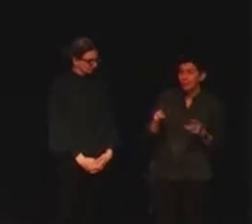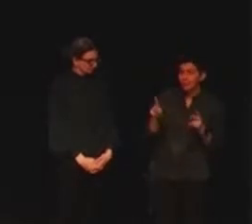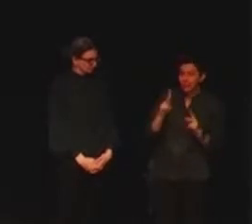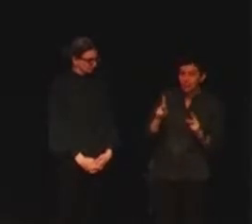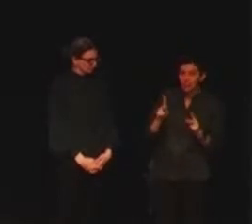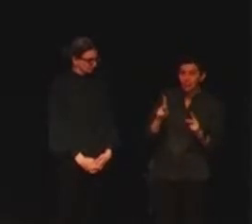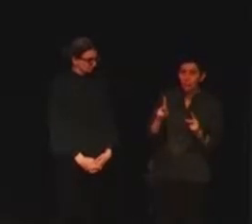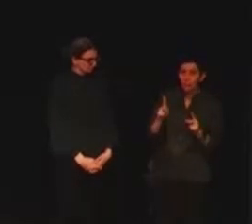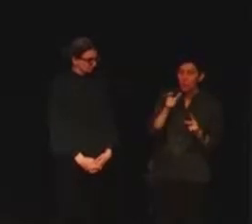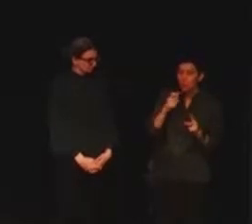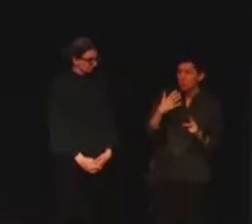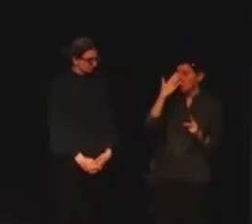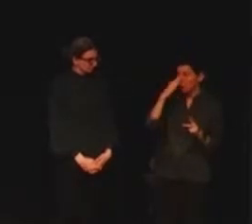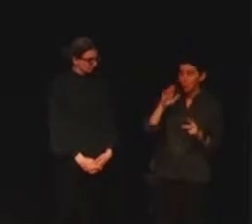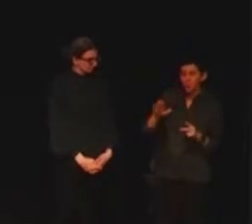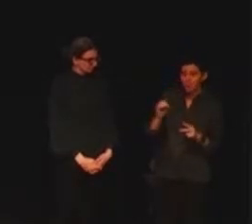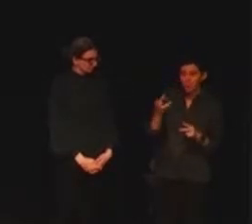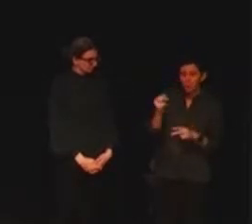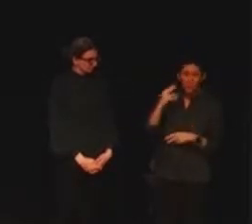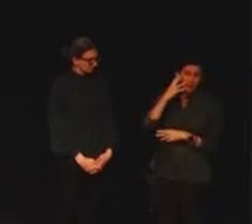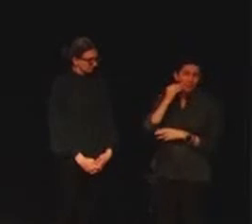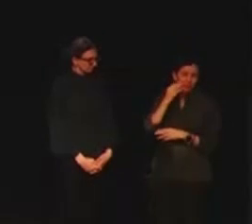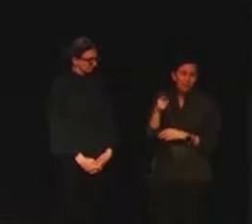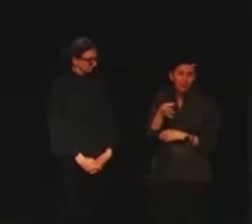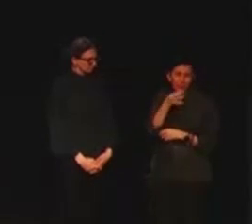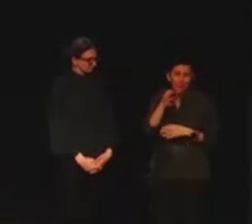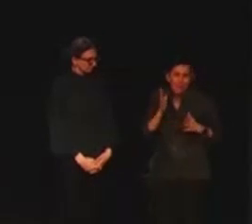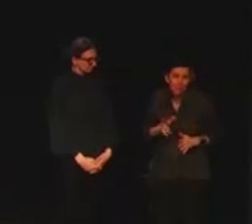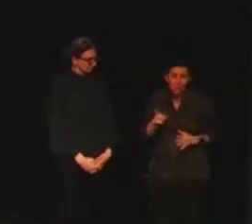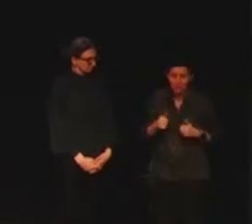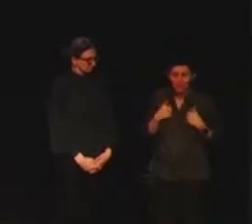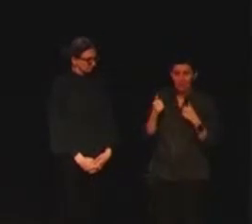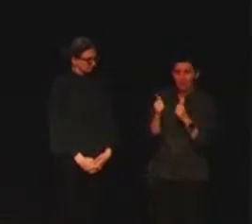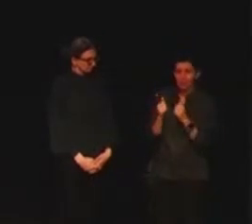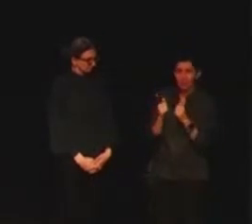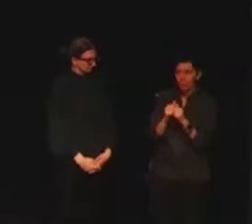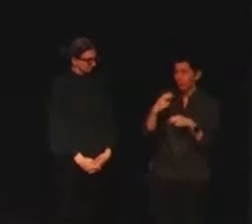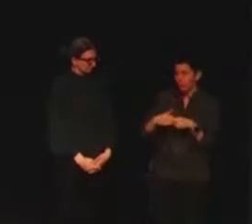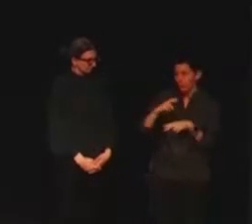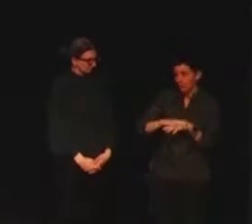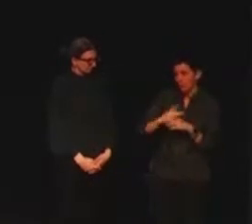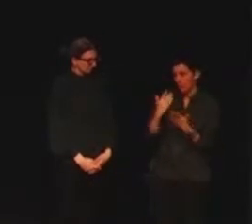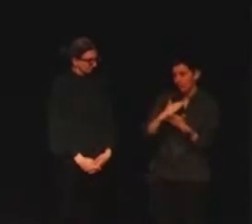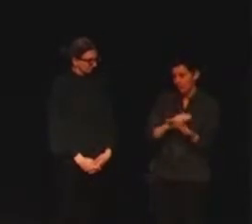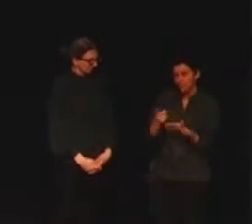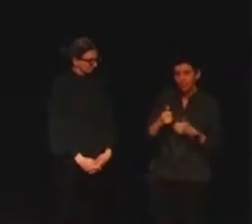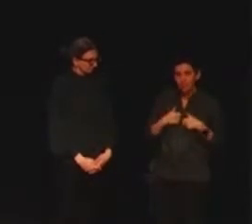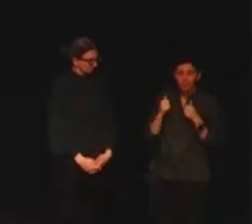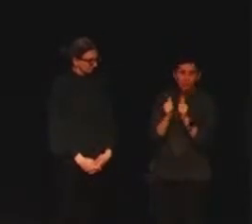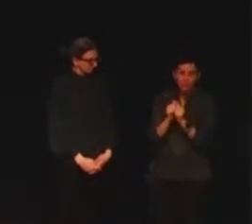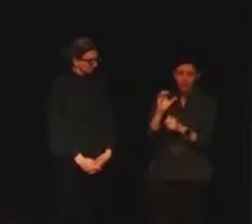their expertise is on the experience of living on the waiting list, and in this case, living with cerebral palsy.